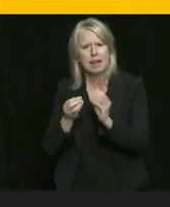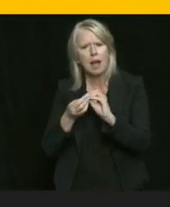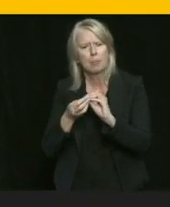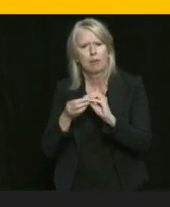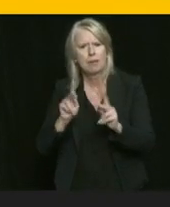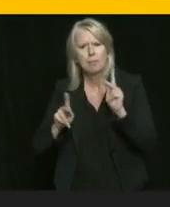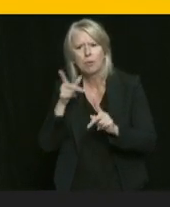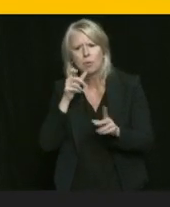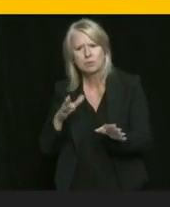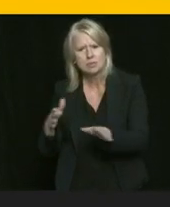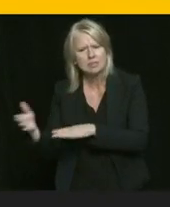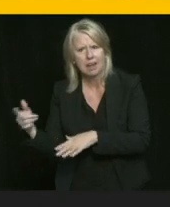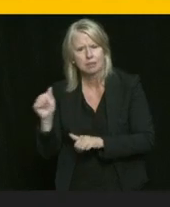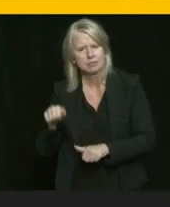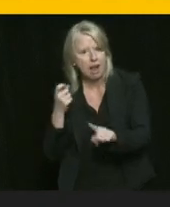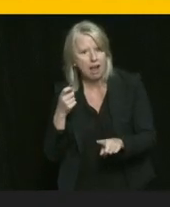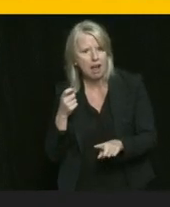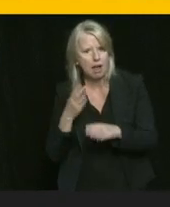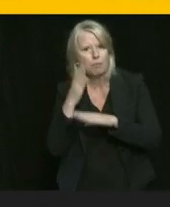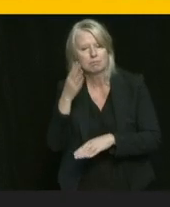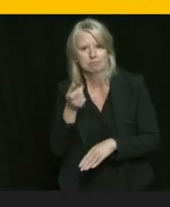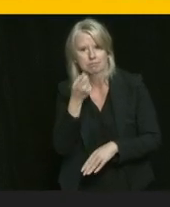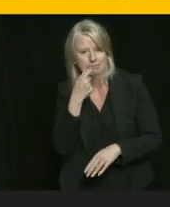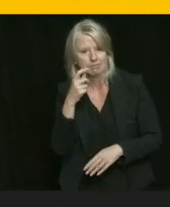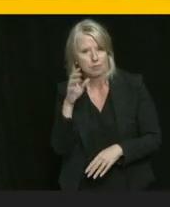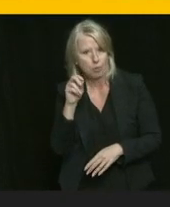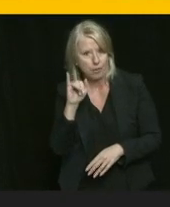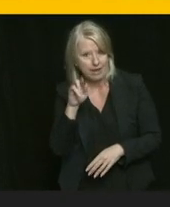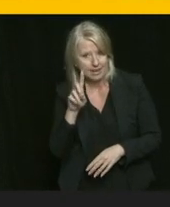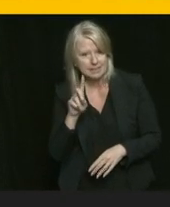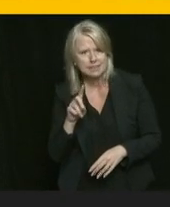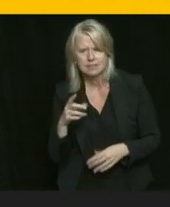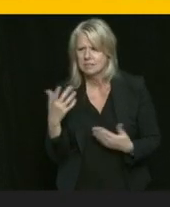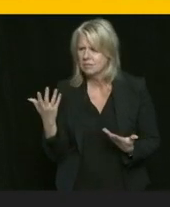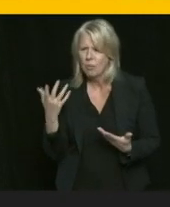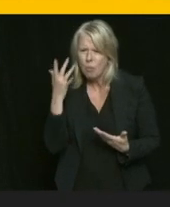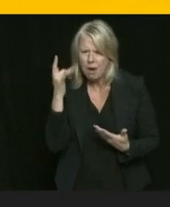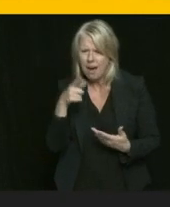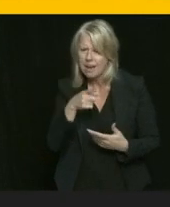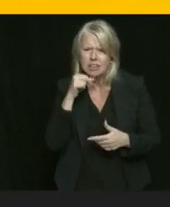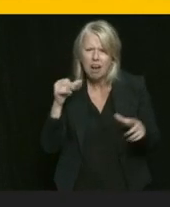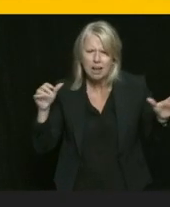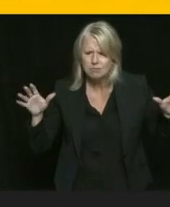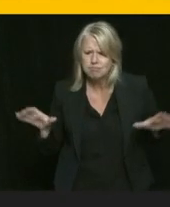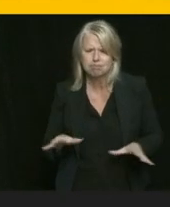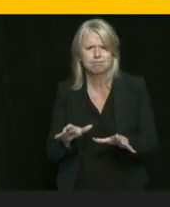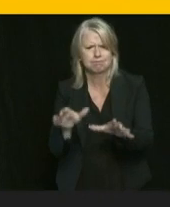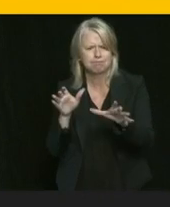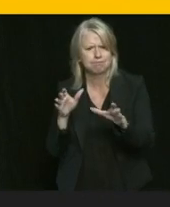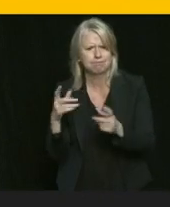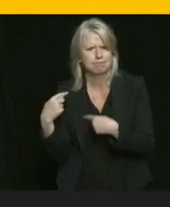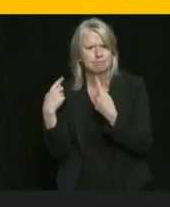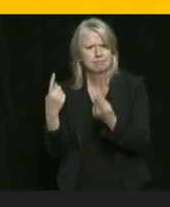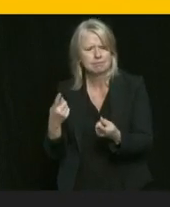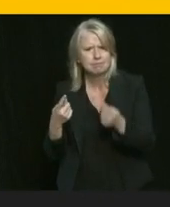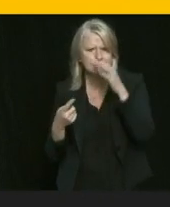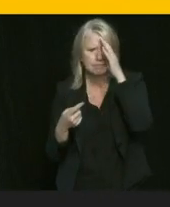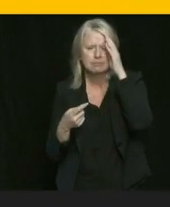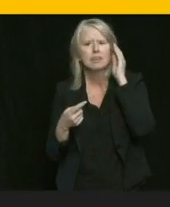seen your government take in other regions? The sort of drastic action taken to get